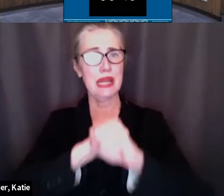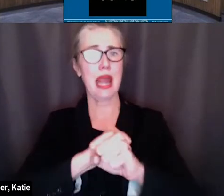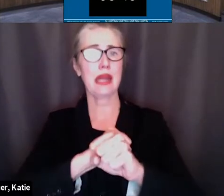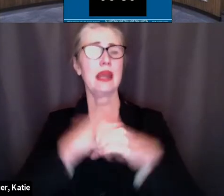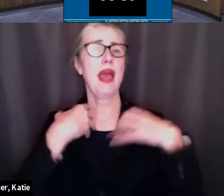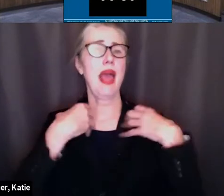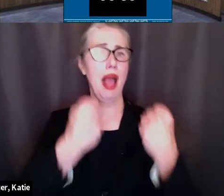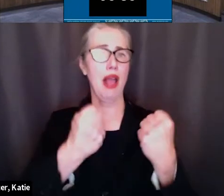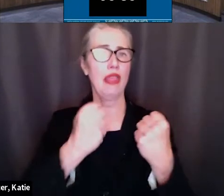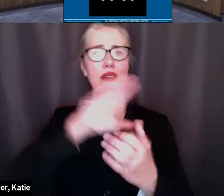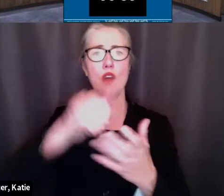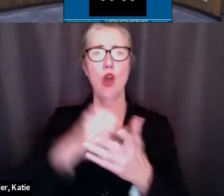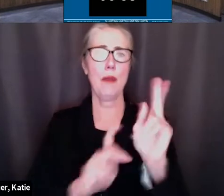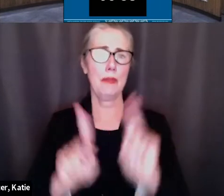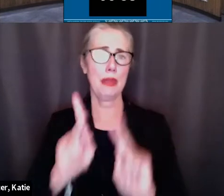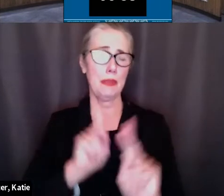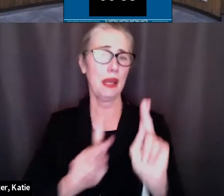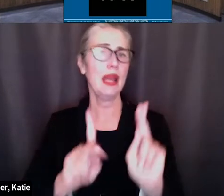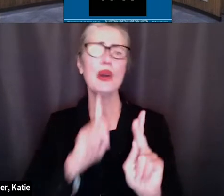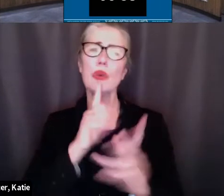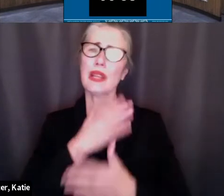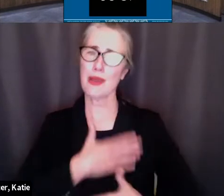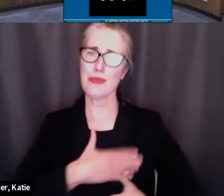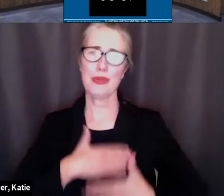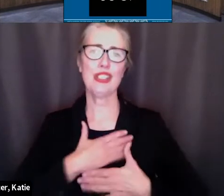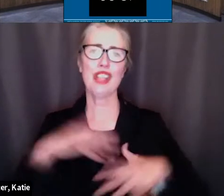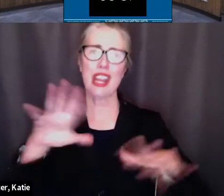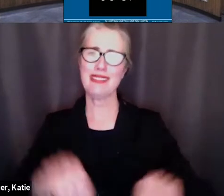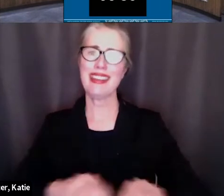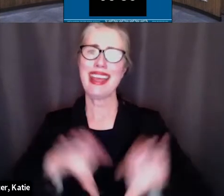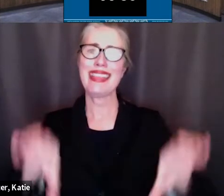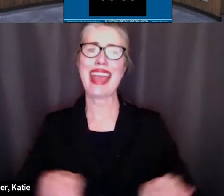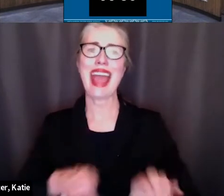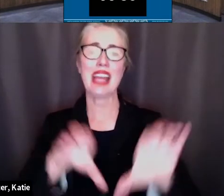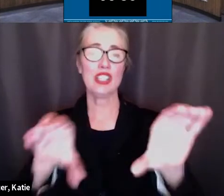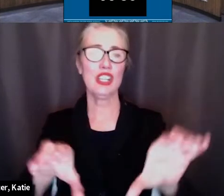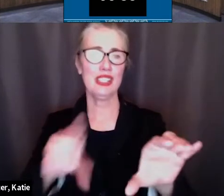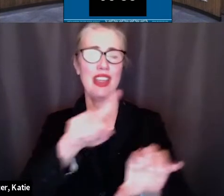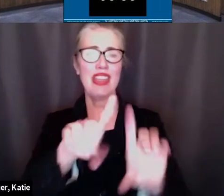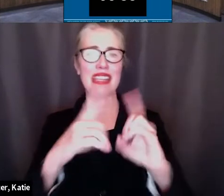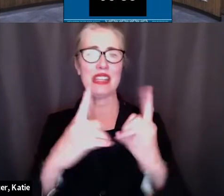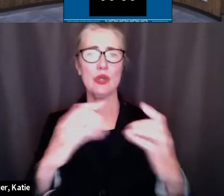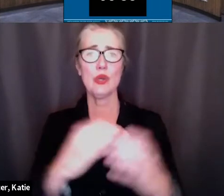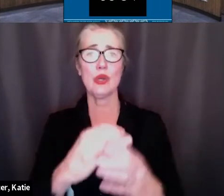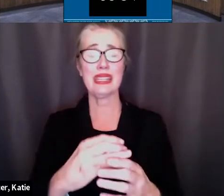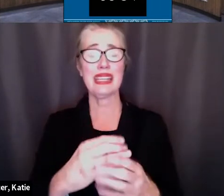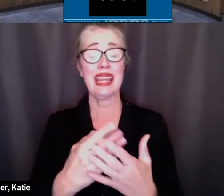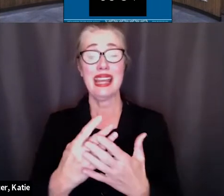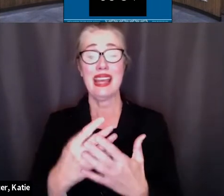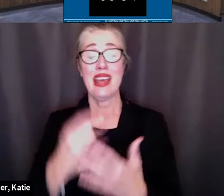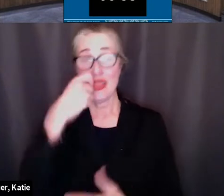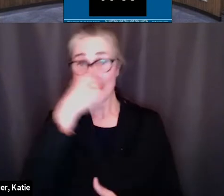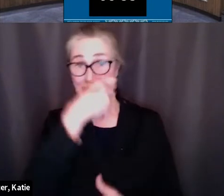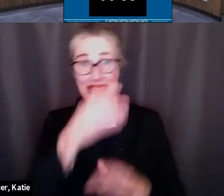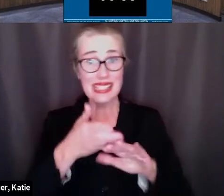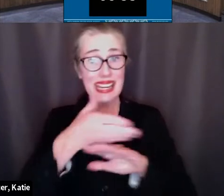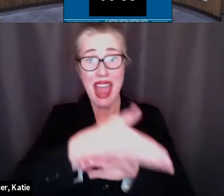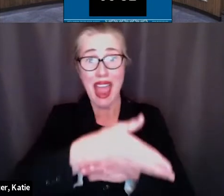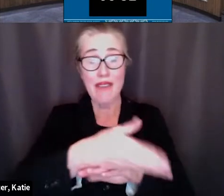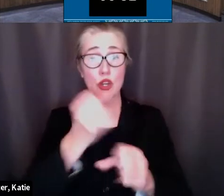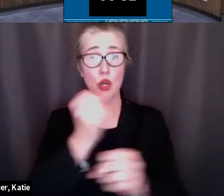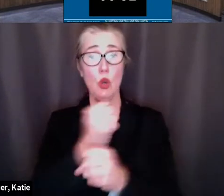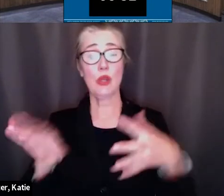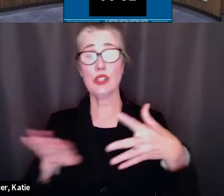appreciate so uh all the action that's been being taken by the district um the testing that was done after the break was